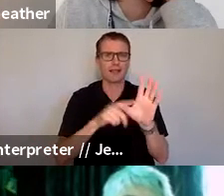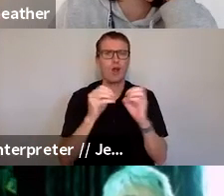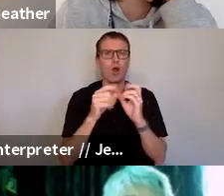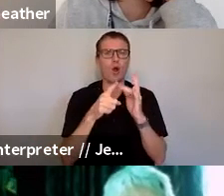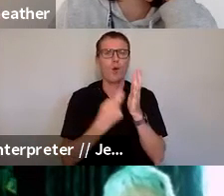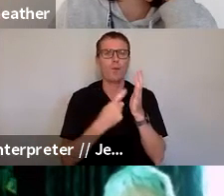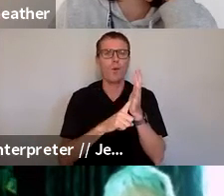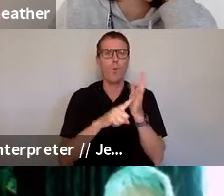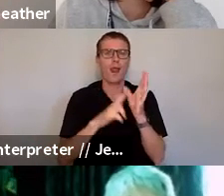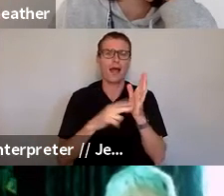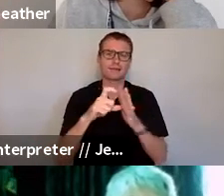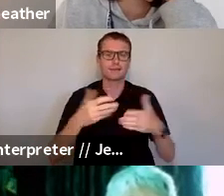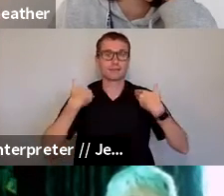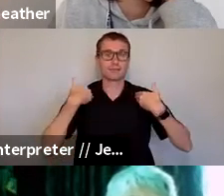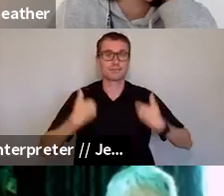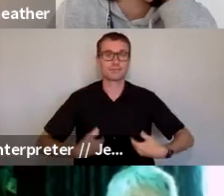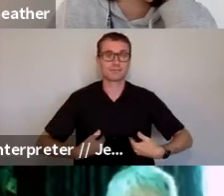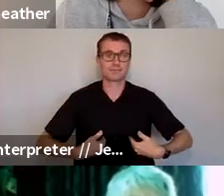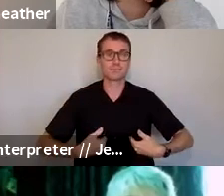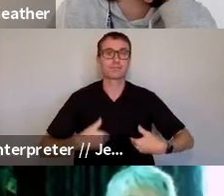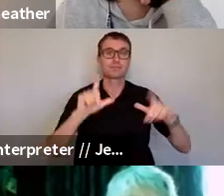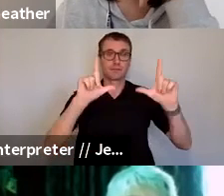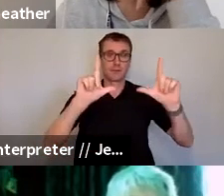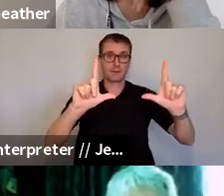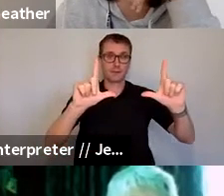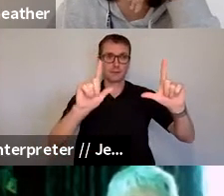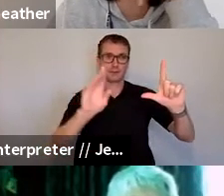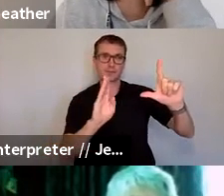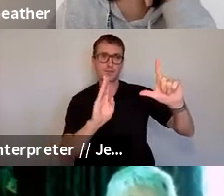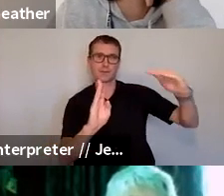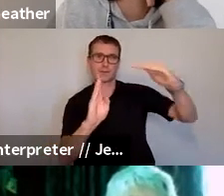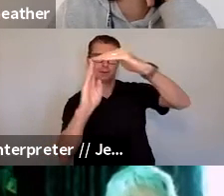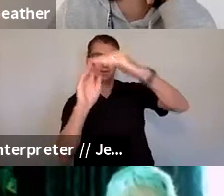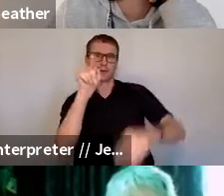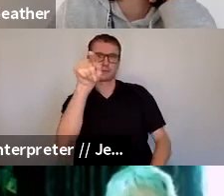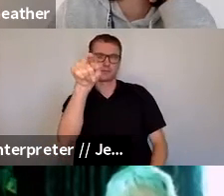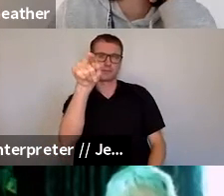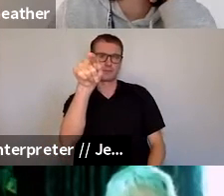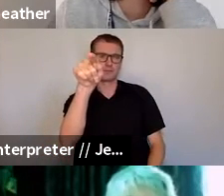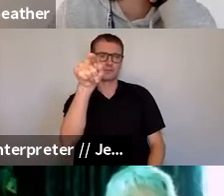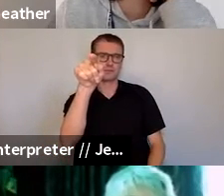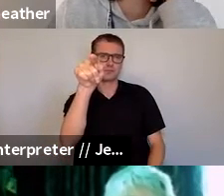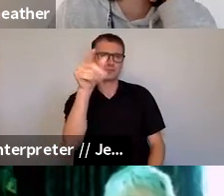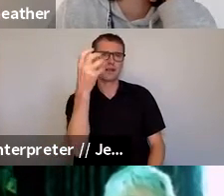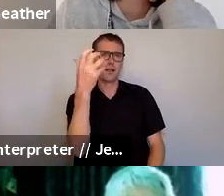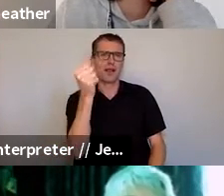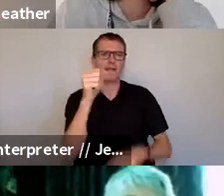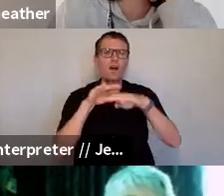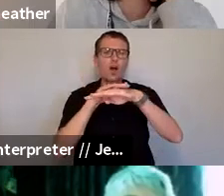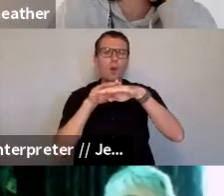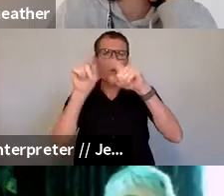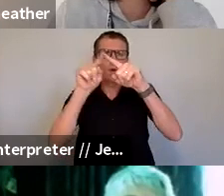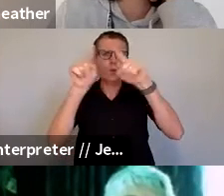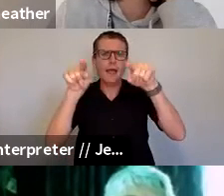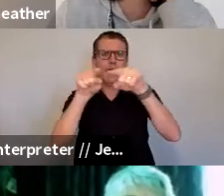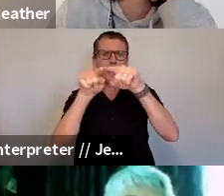screen with Jeremy Borland on it. And then in the top right-hand corner, there's a blue square with 3 dots in